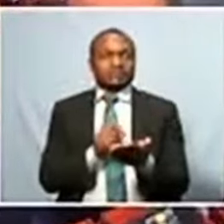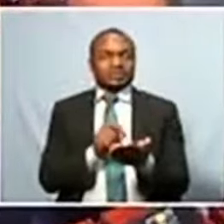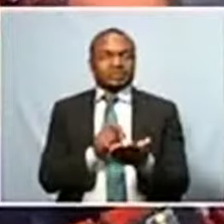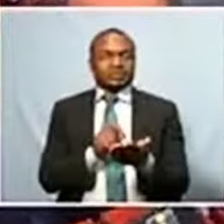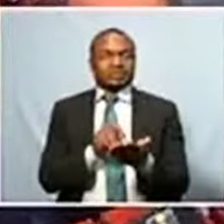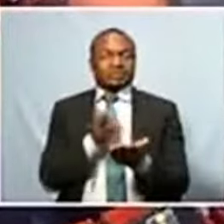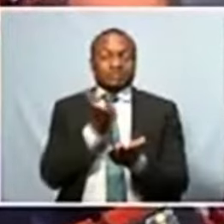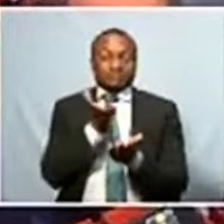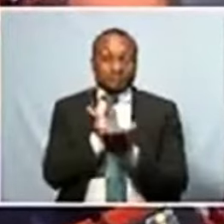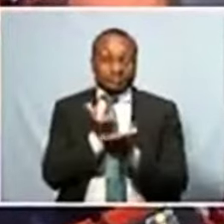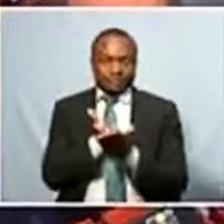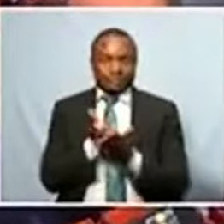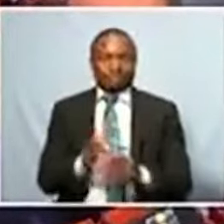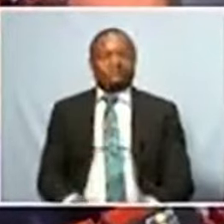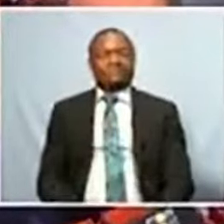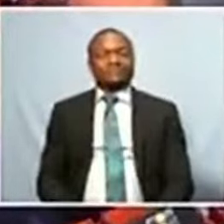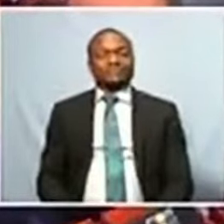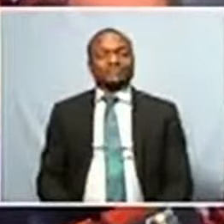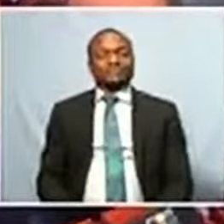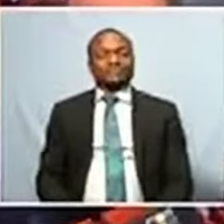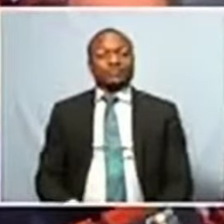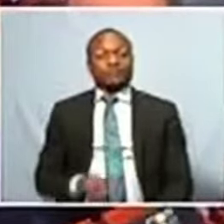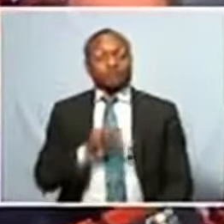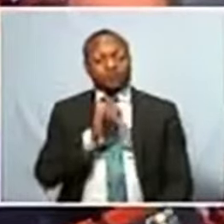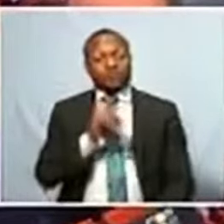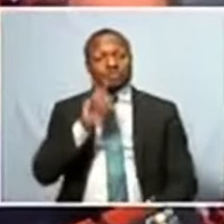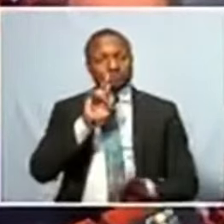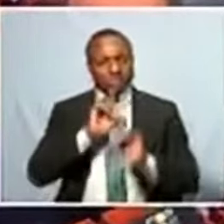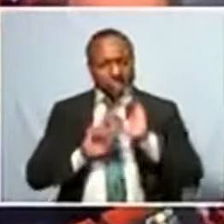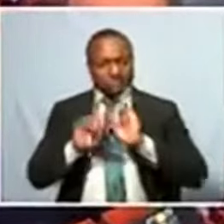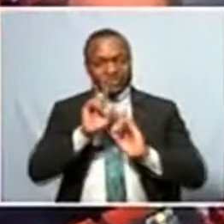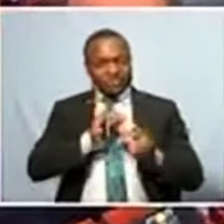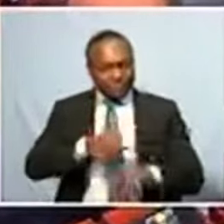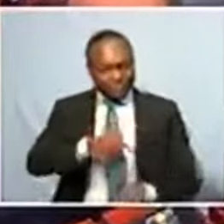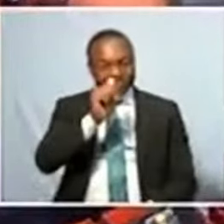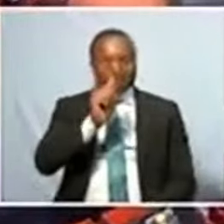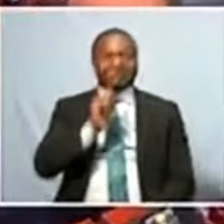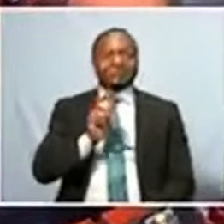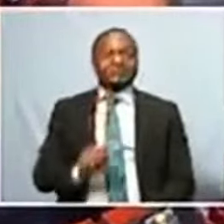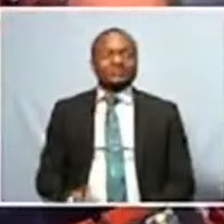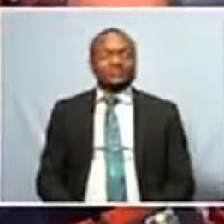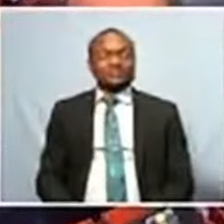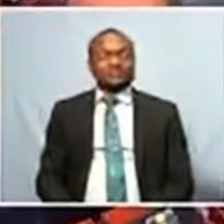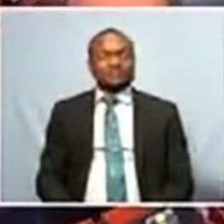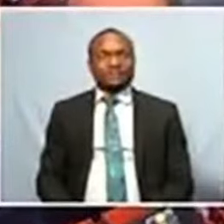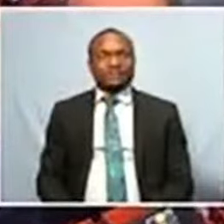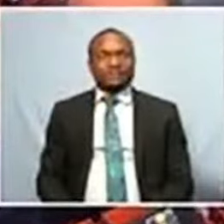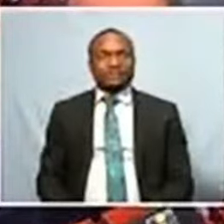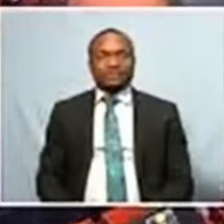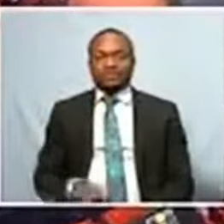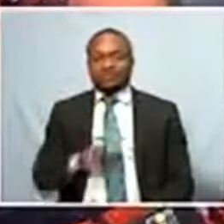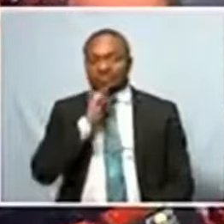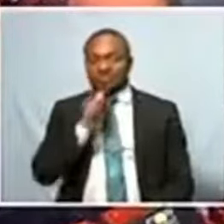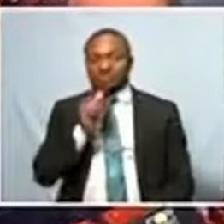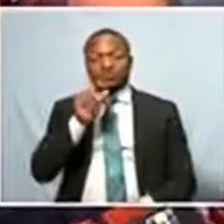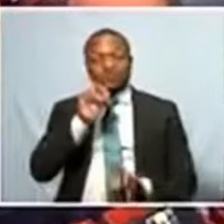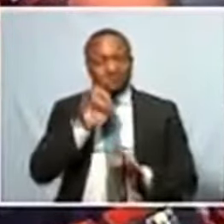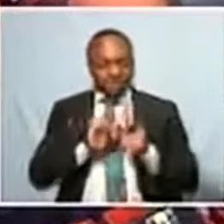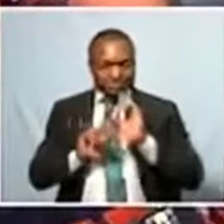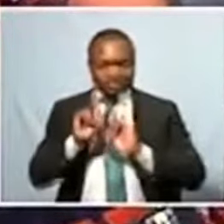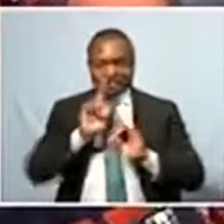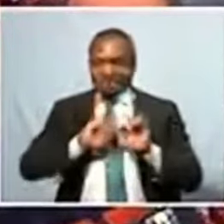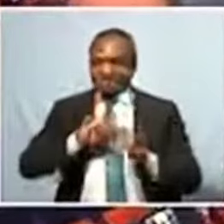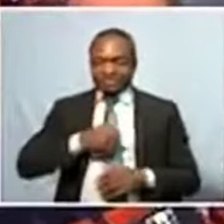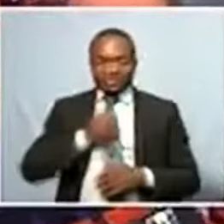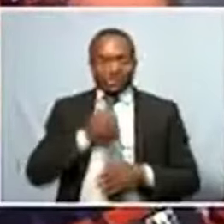this motion. So when you are debating, it's you alone. Moreover, we do not